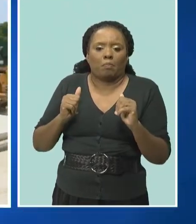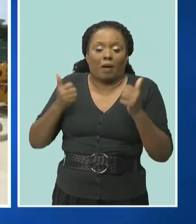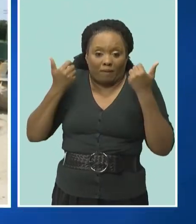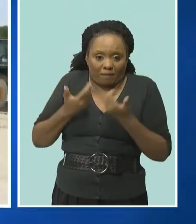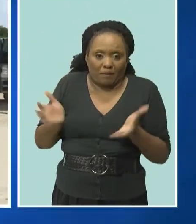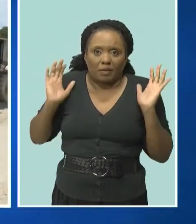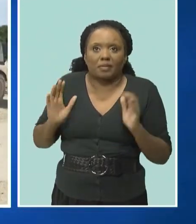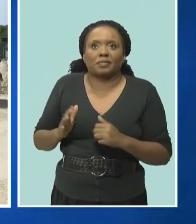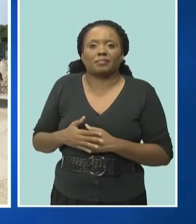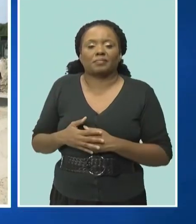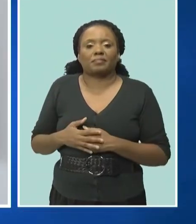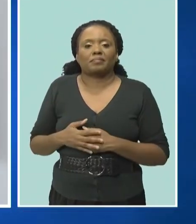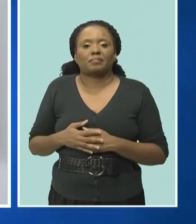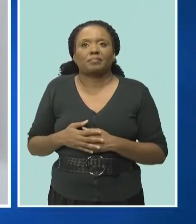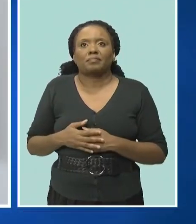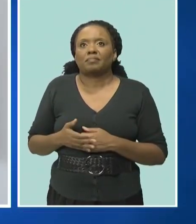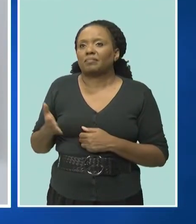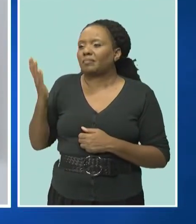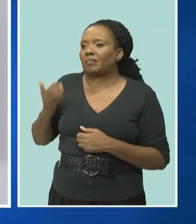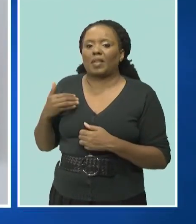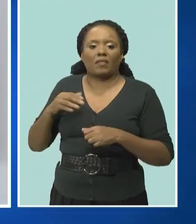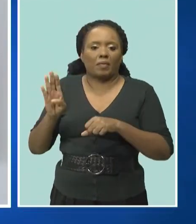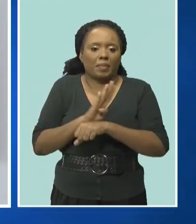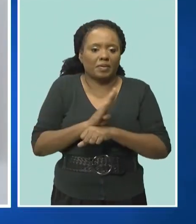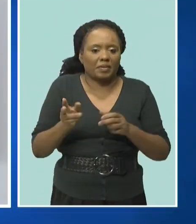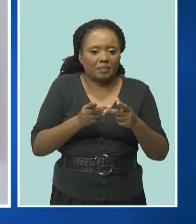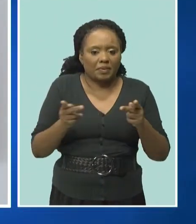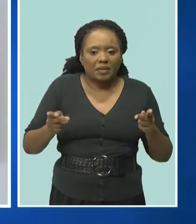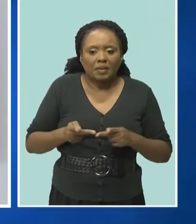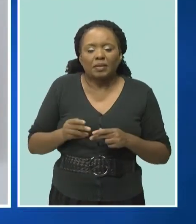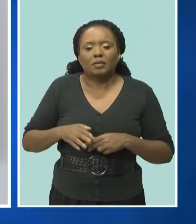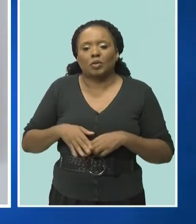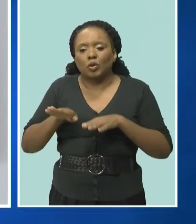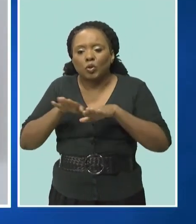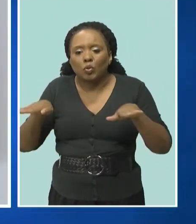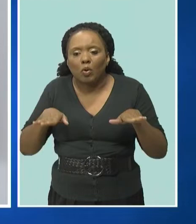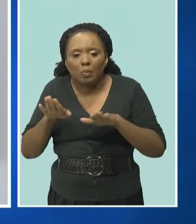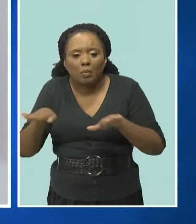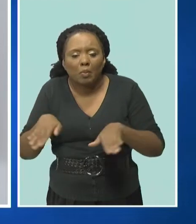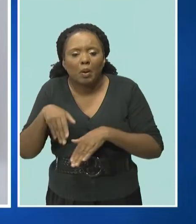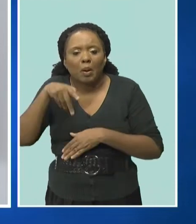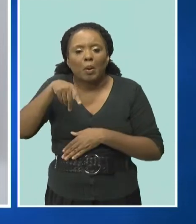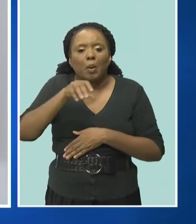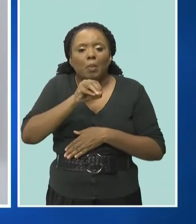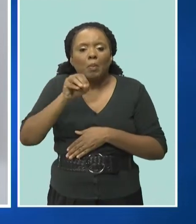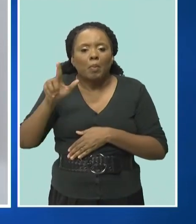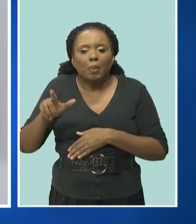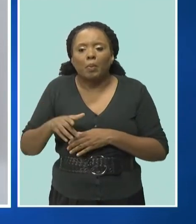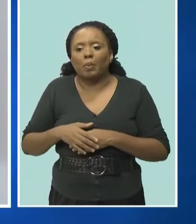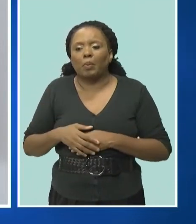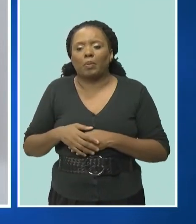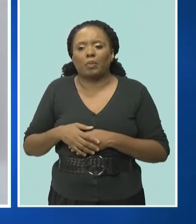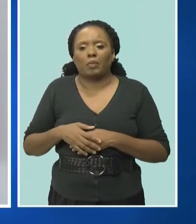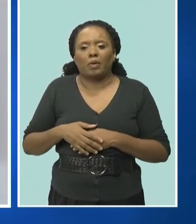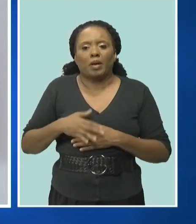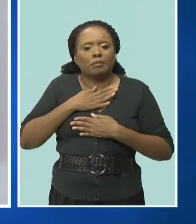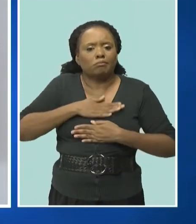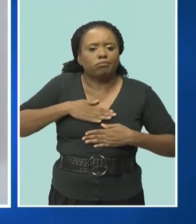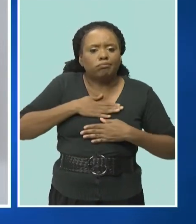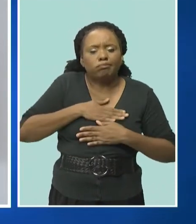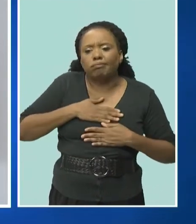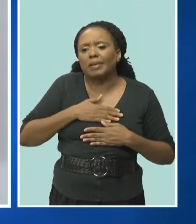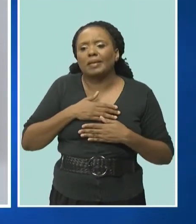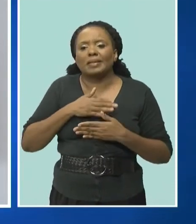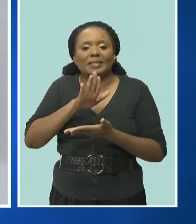the commercial center, the clubhouse, swimming pool, the back house facility. We are expecting to